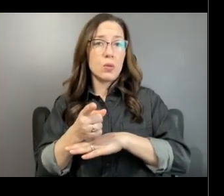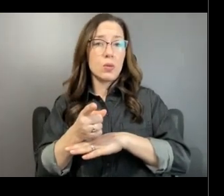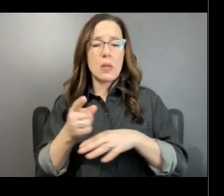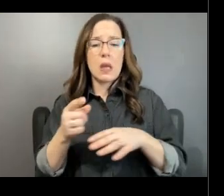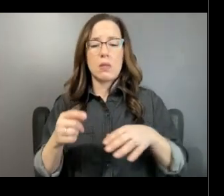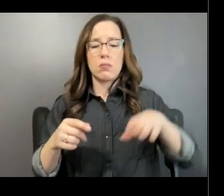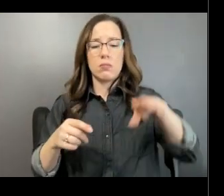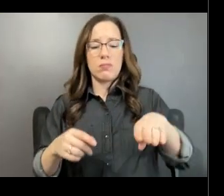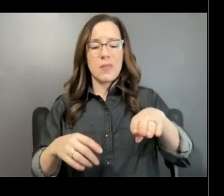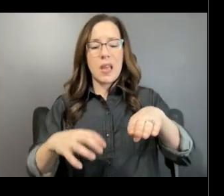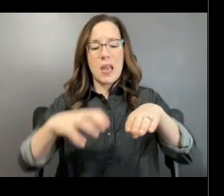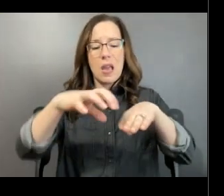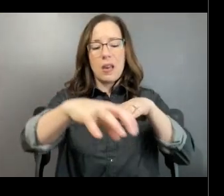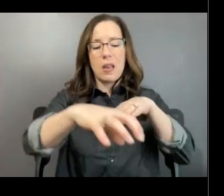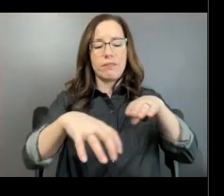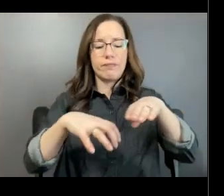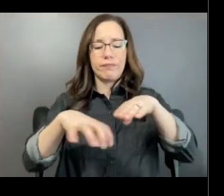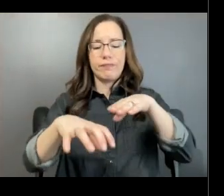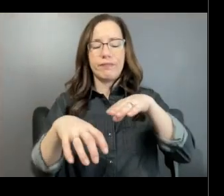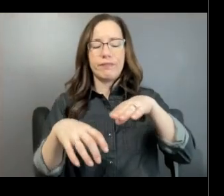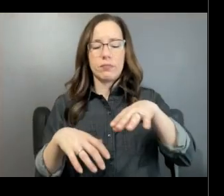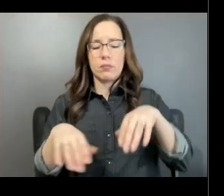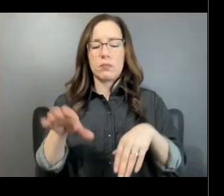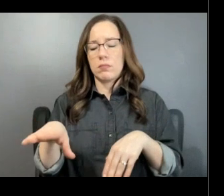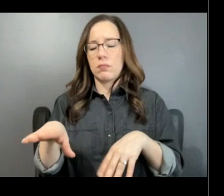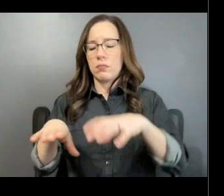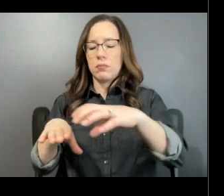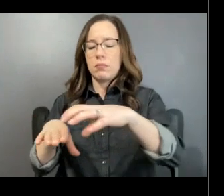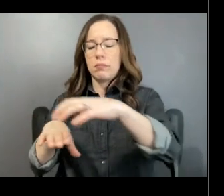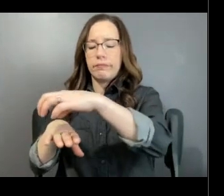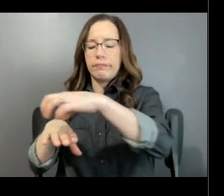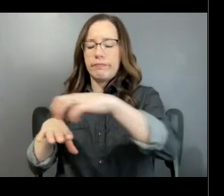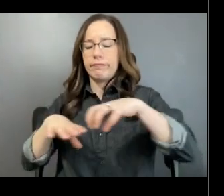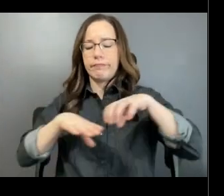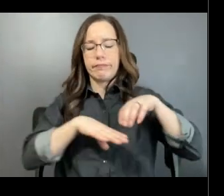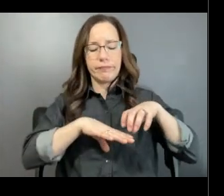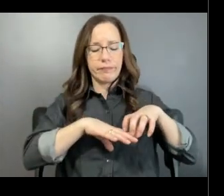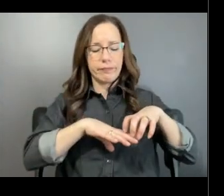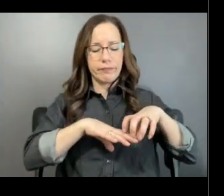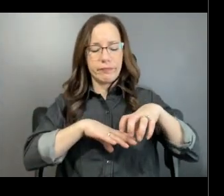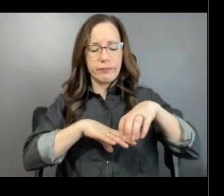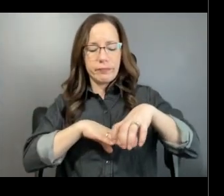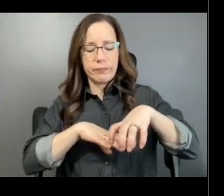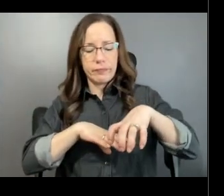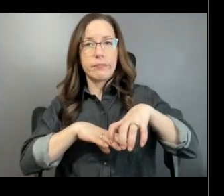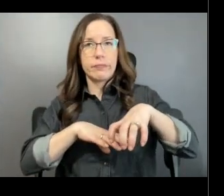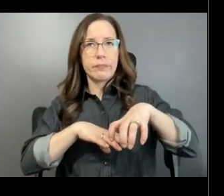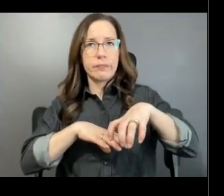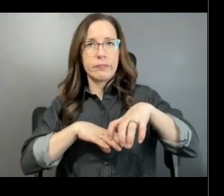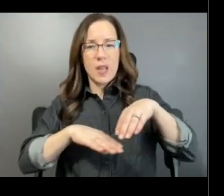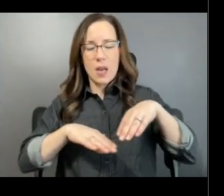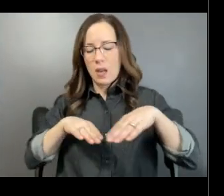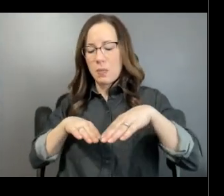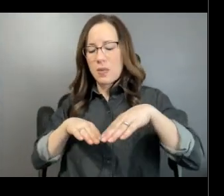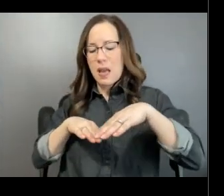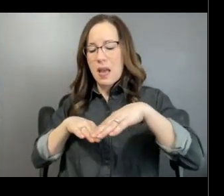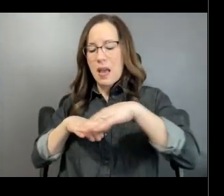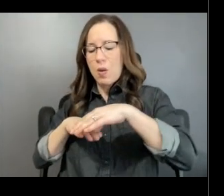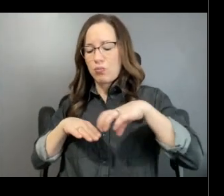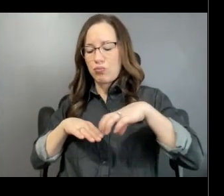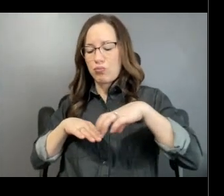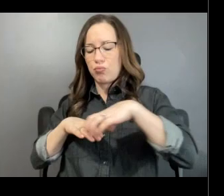and cabinets must not encroach upon this 60-inch diameter turning